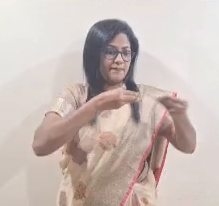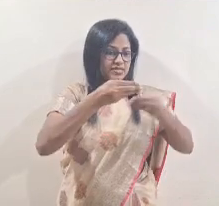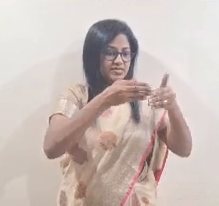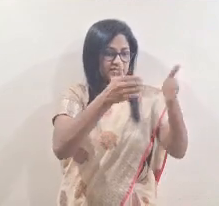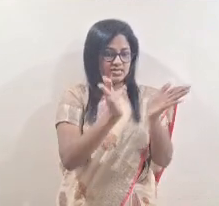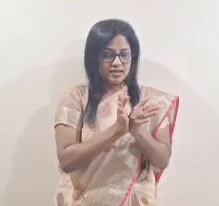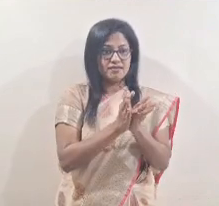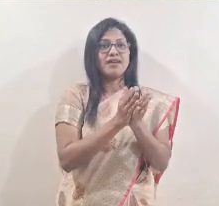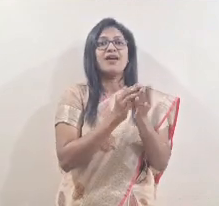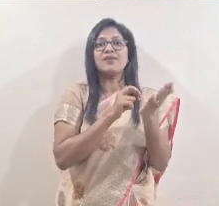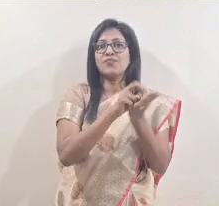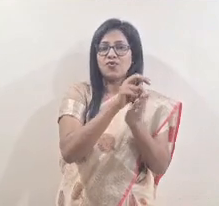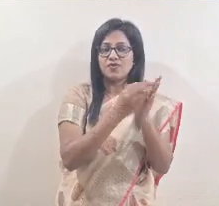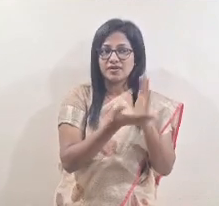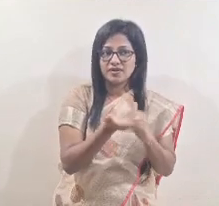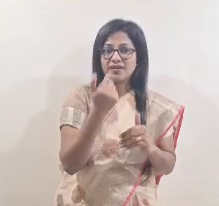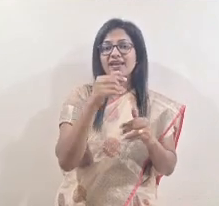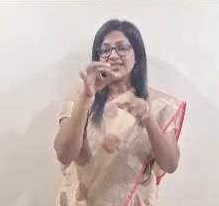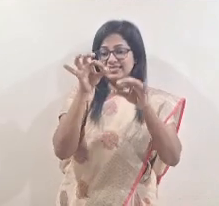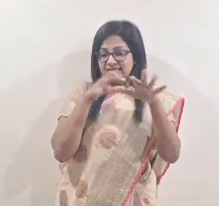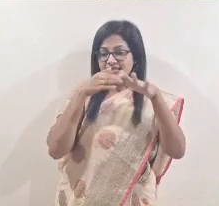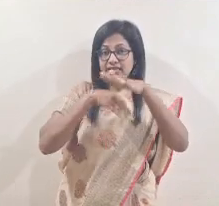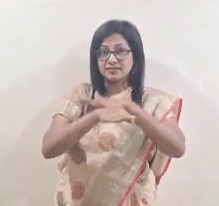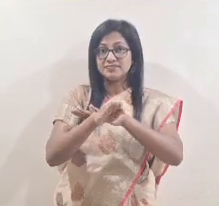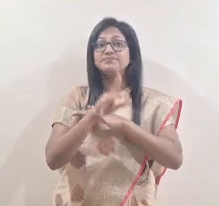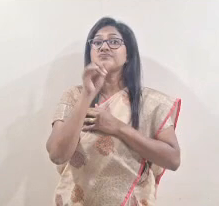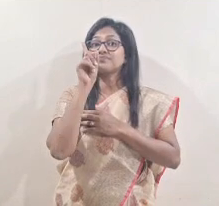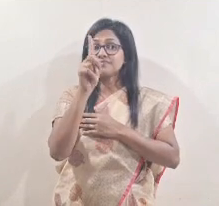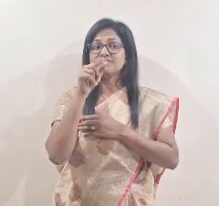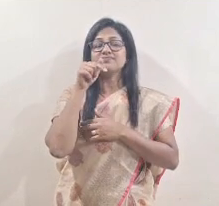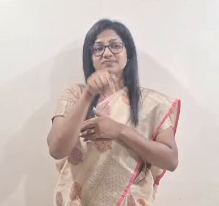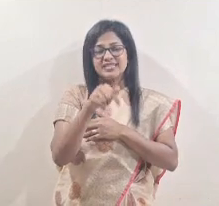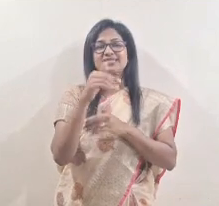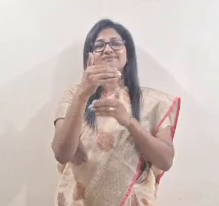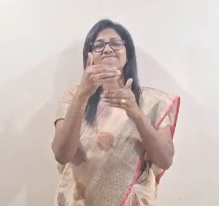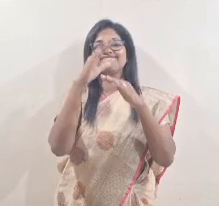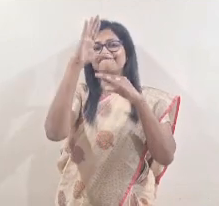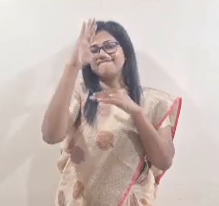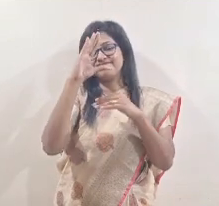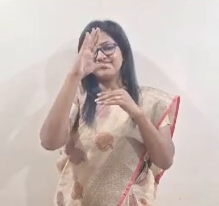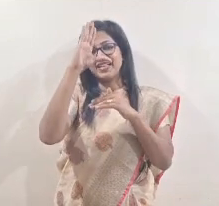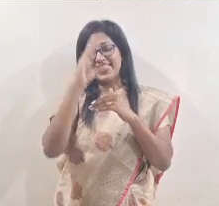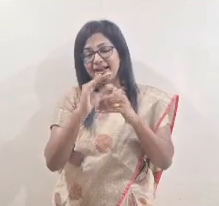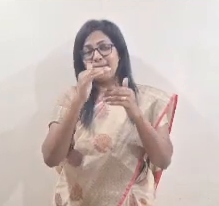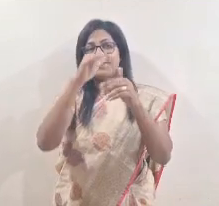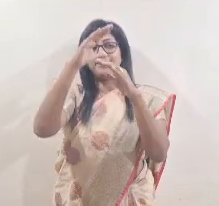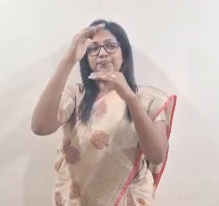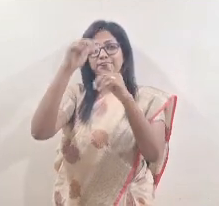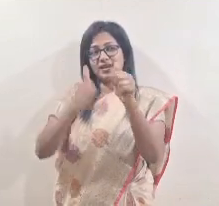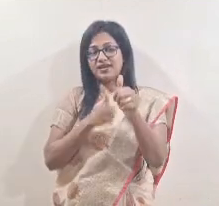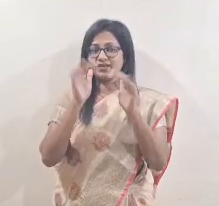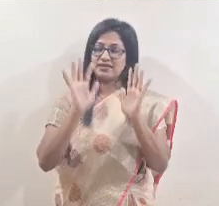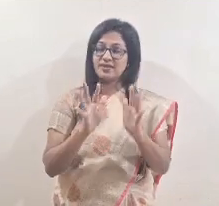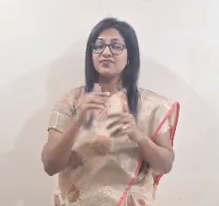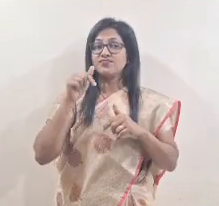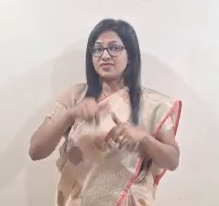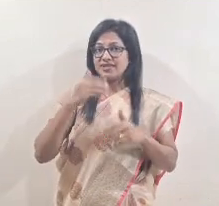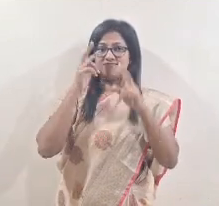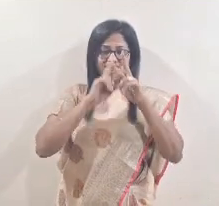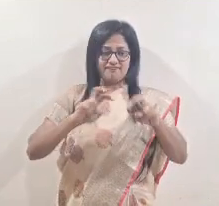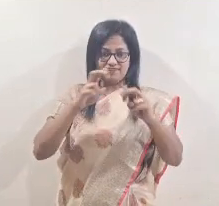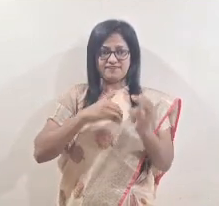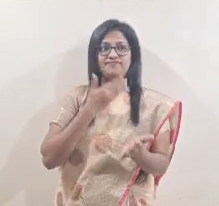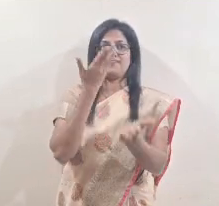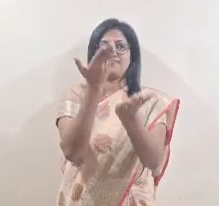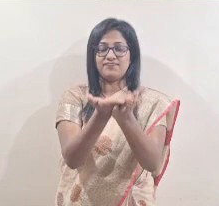areas in the cities. But there is some lack. And so here my research